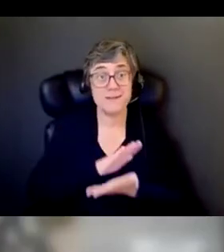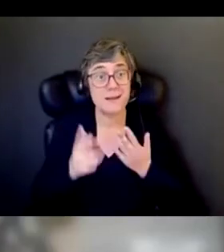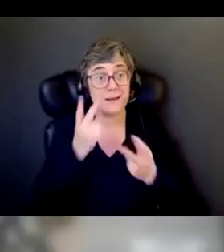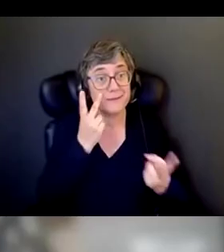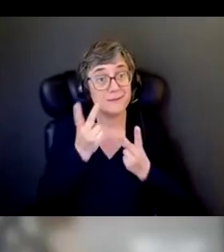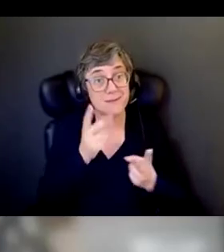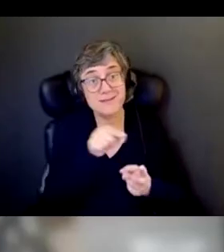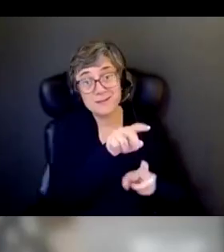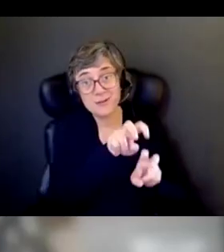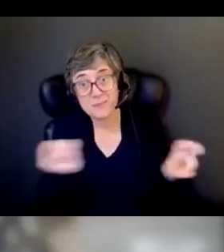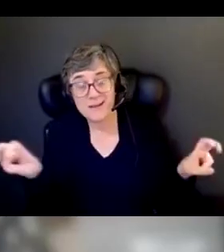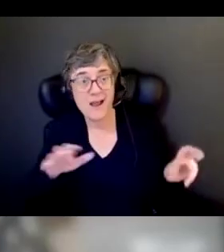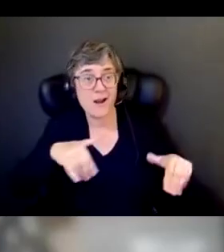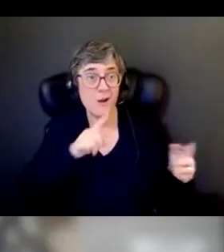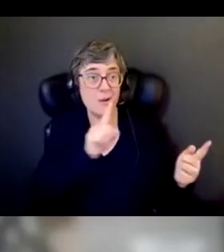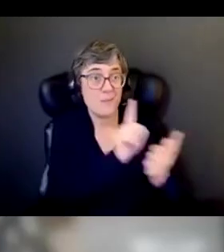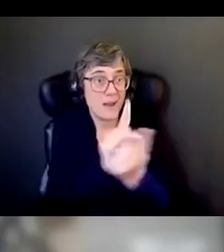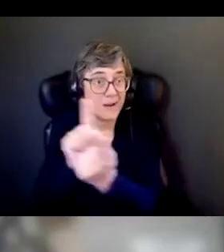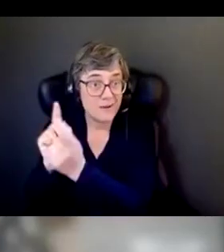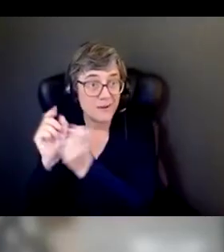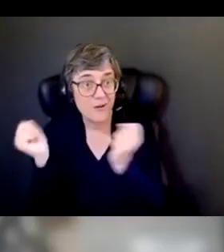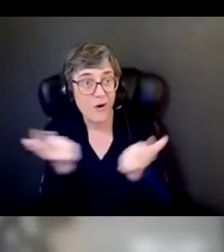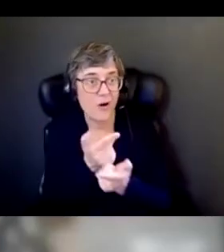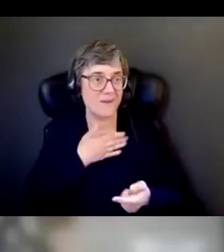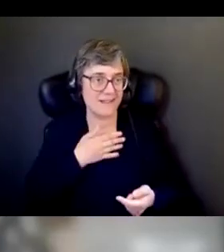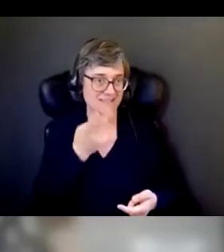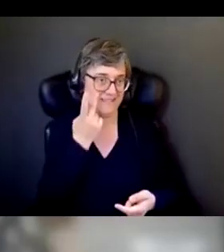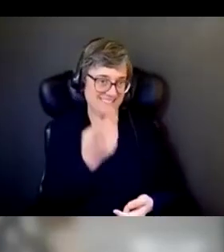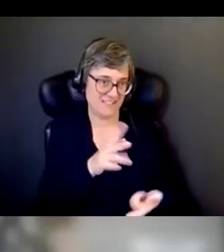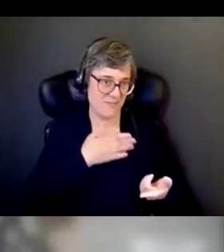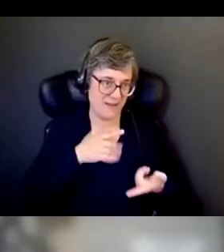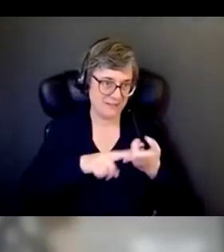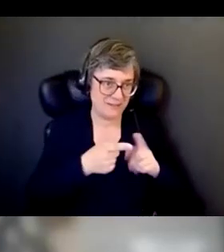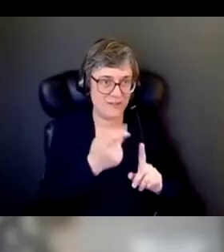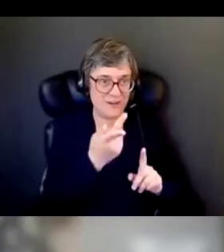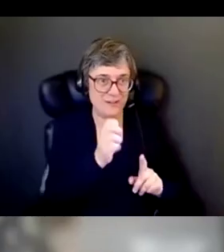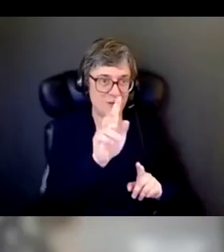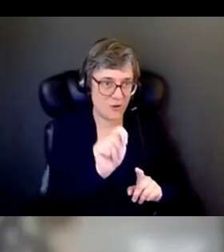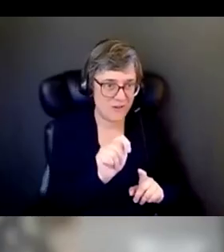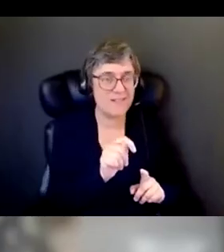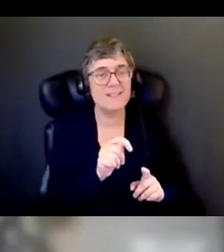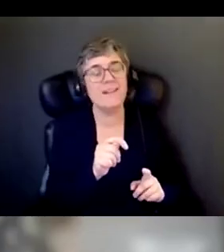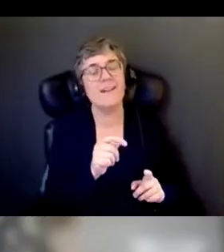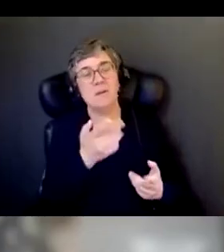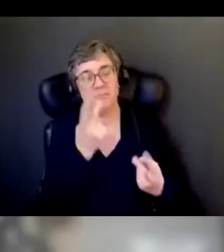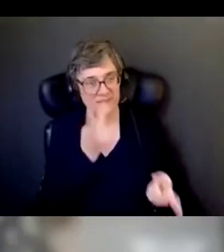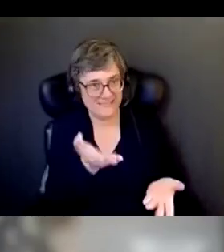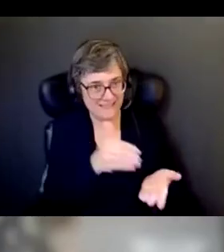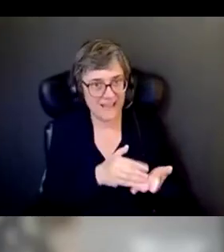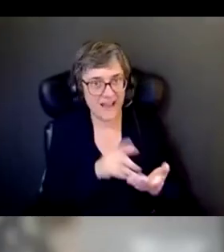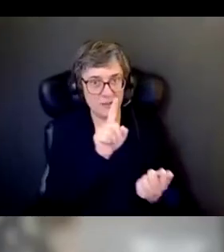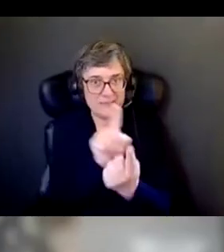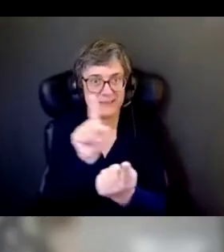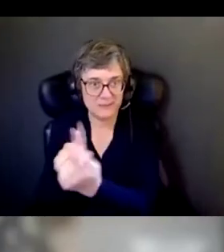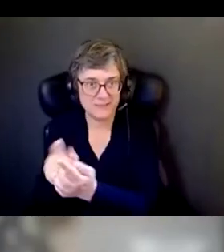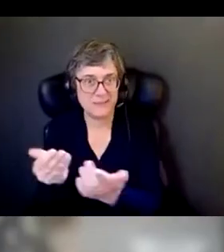everybody, but it's good to see my friend Kurt and to meet you other folks. And a really good and important question to open